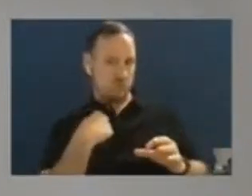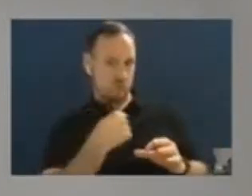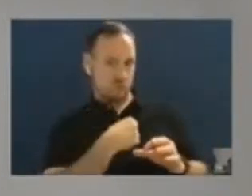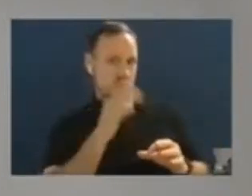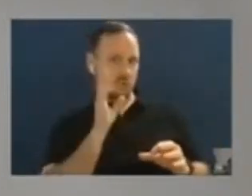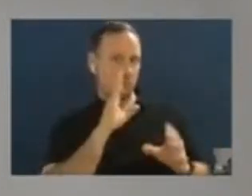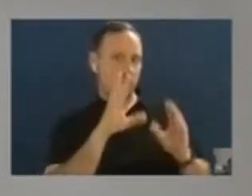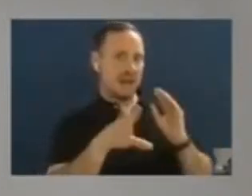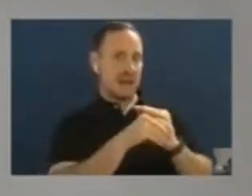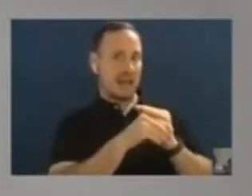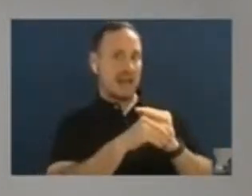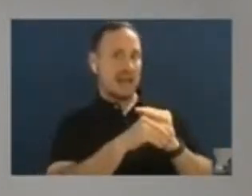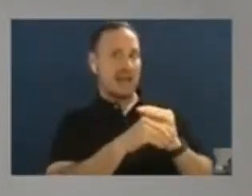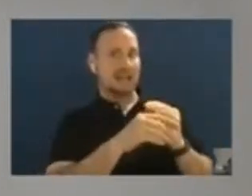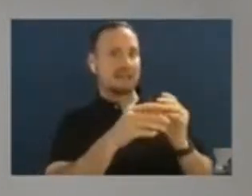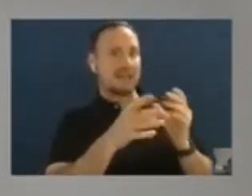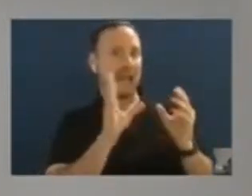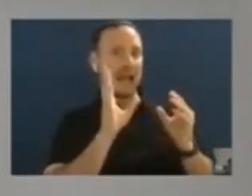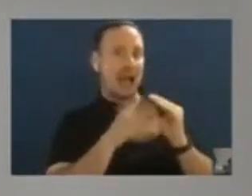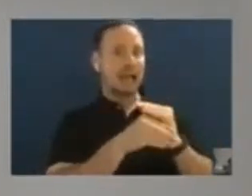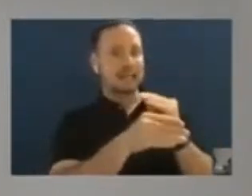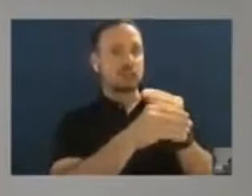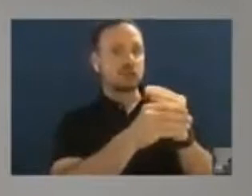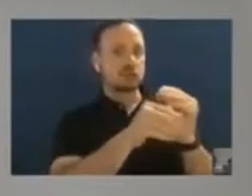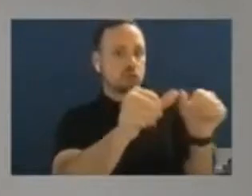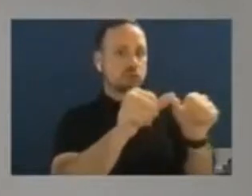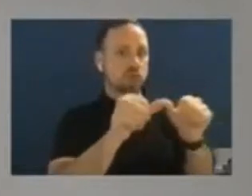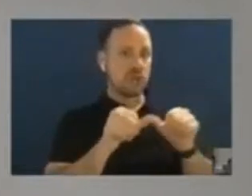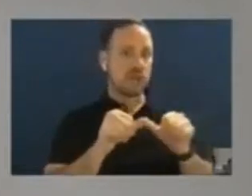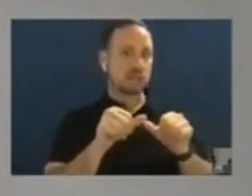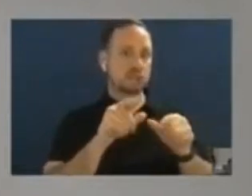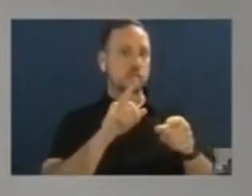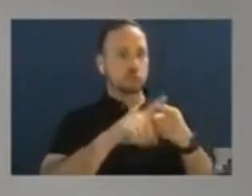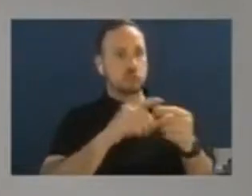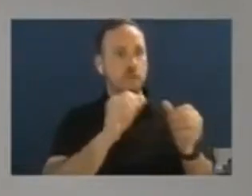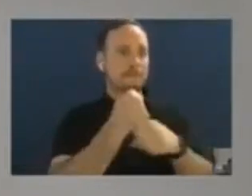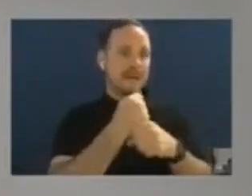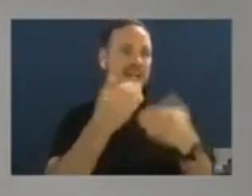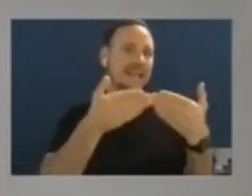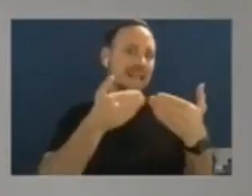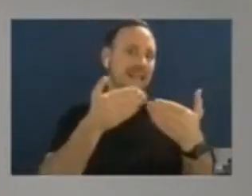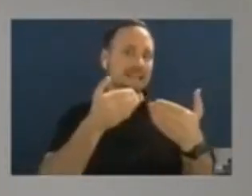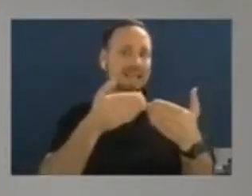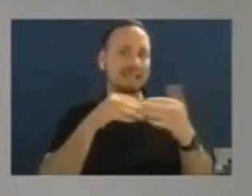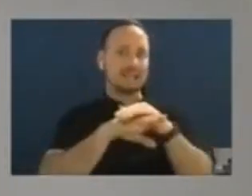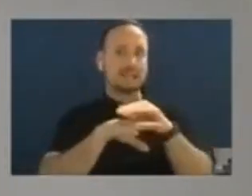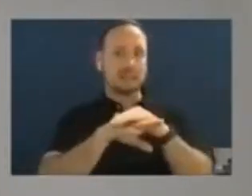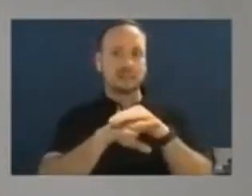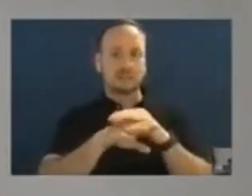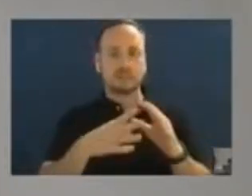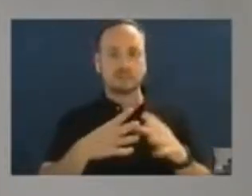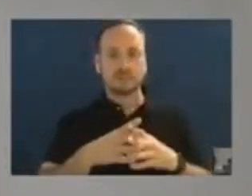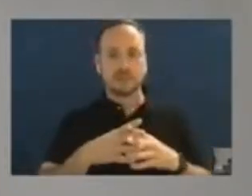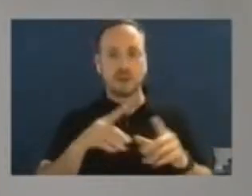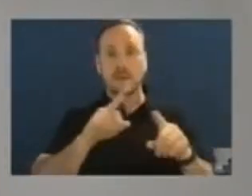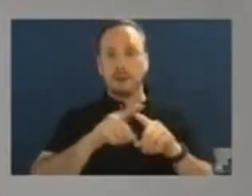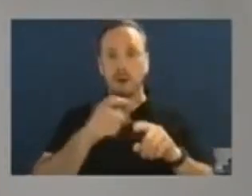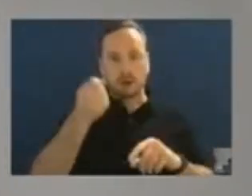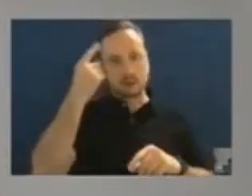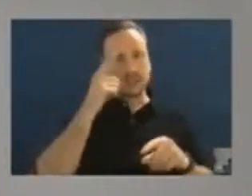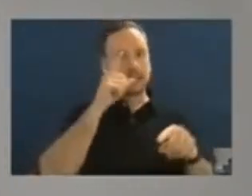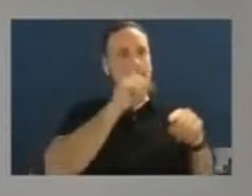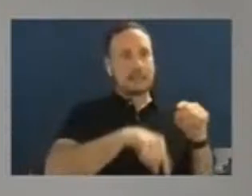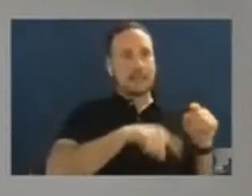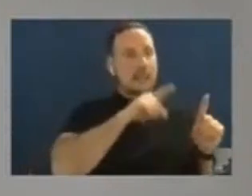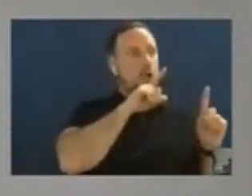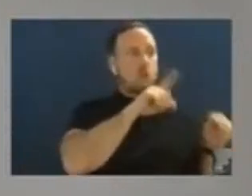easily accessible in all areas of the district. But they would no longer be able to order through PayPAMS for delivery.